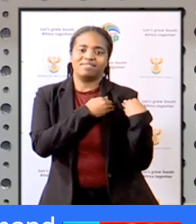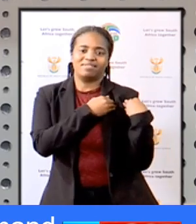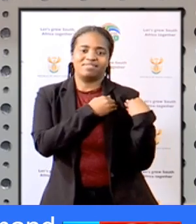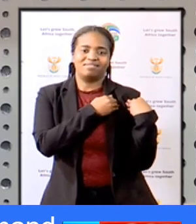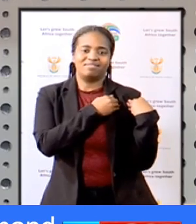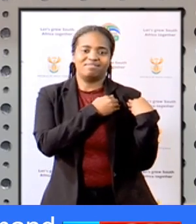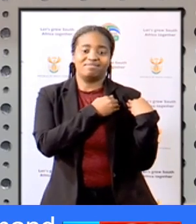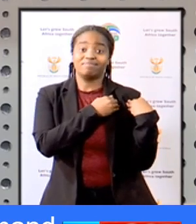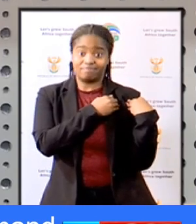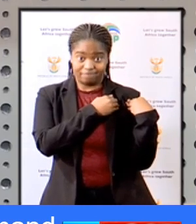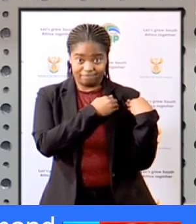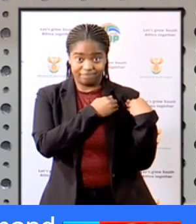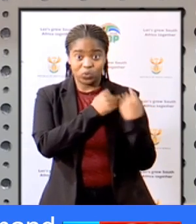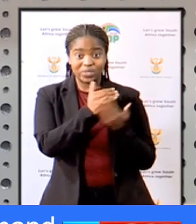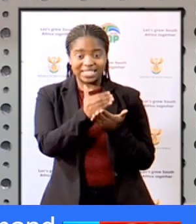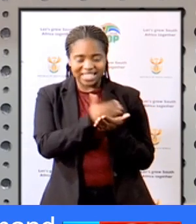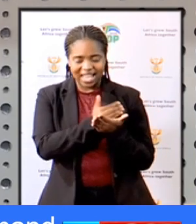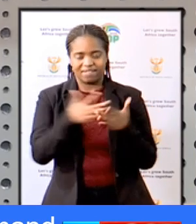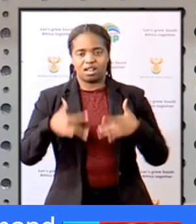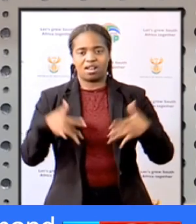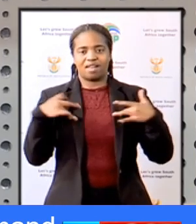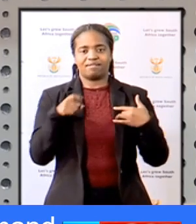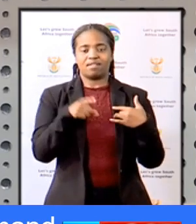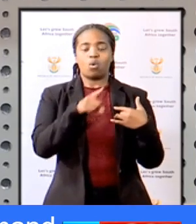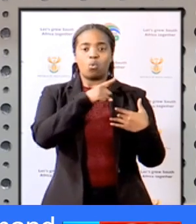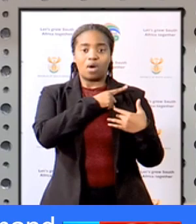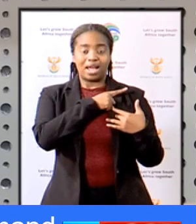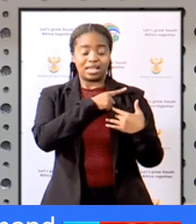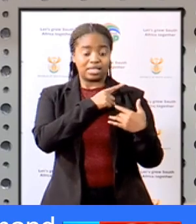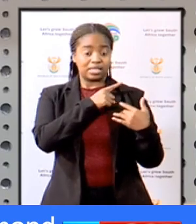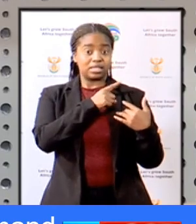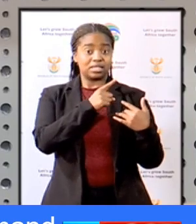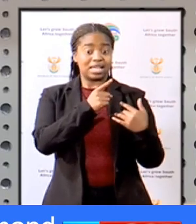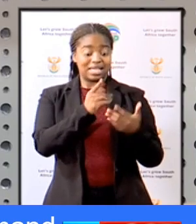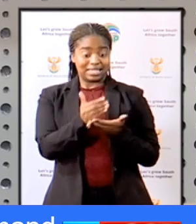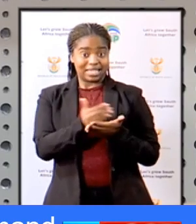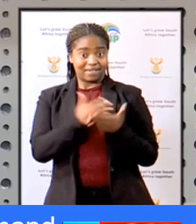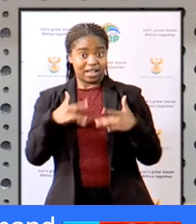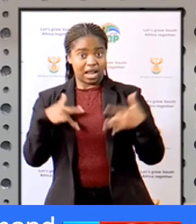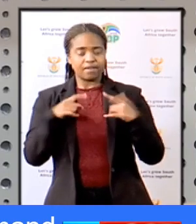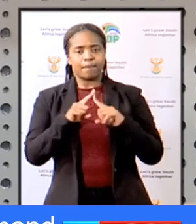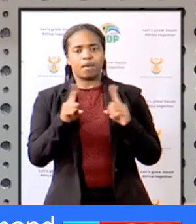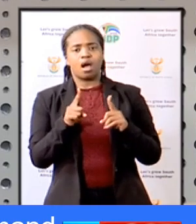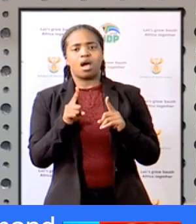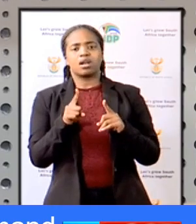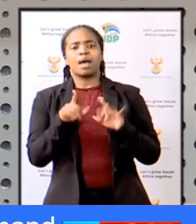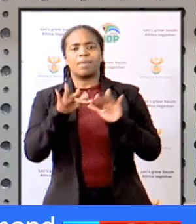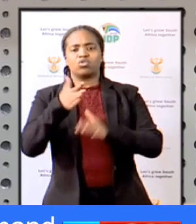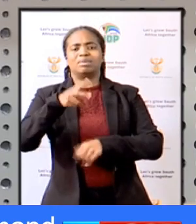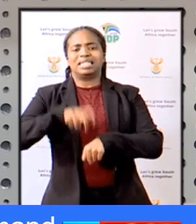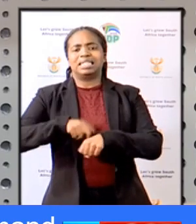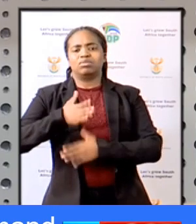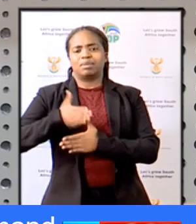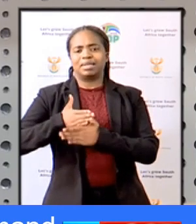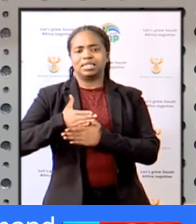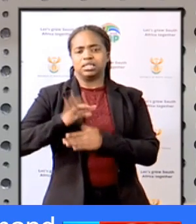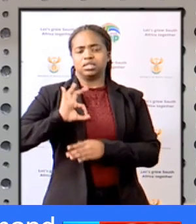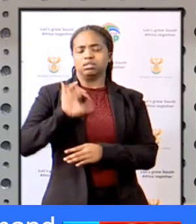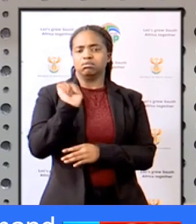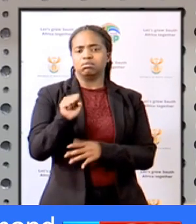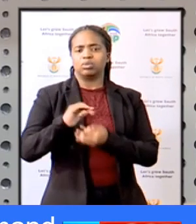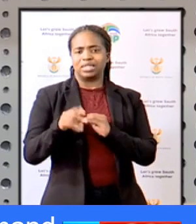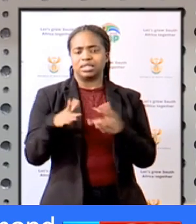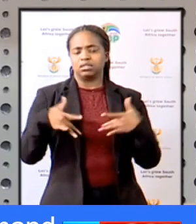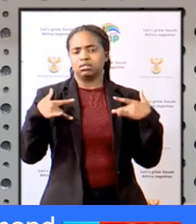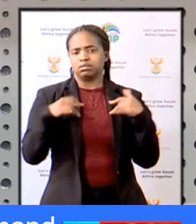because we've balanced the importance of saving lives, and we've also focused on securing and